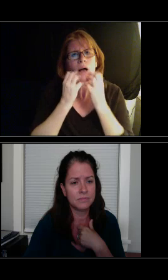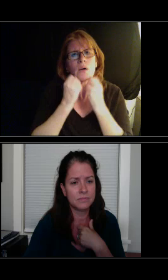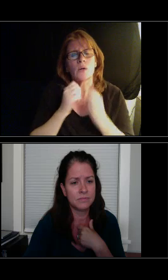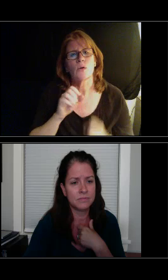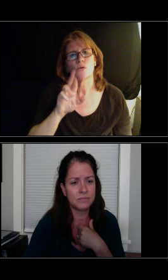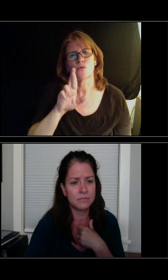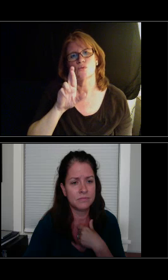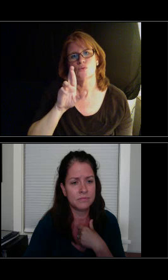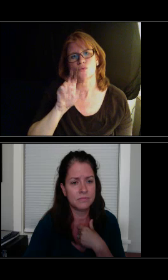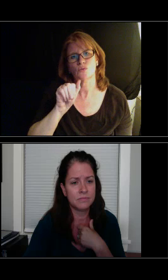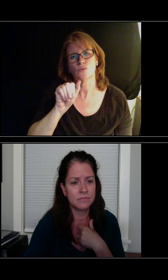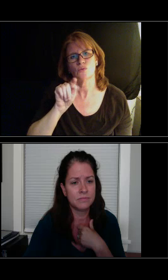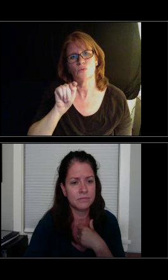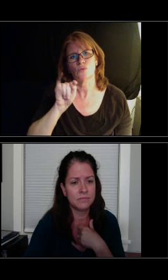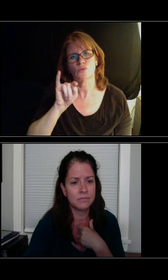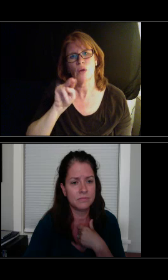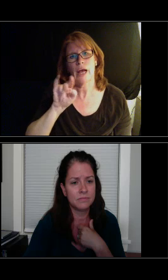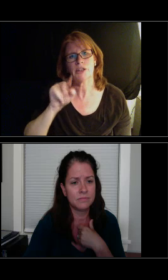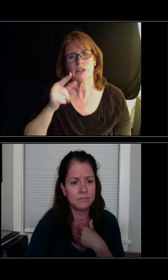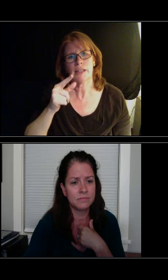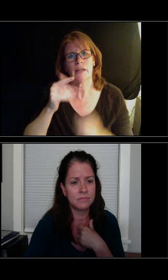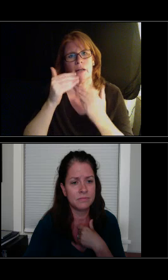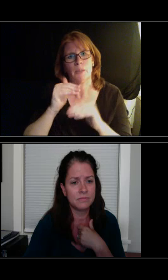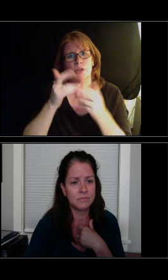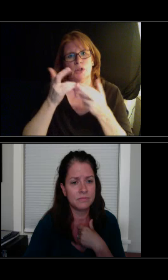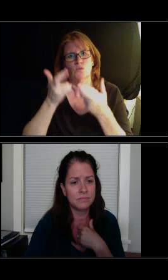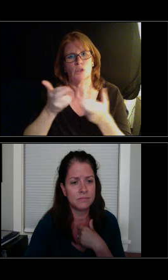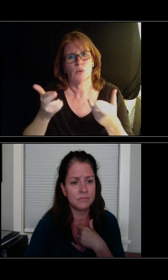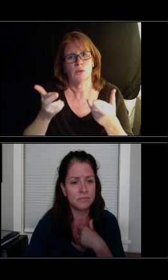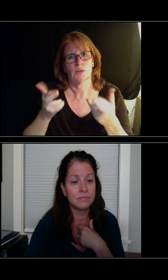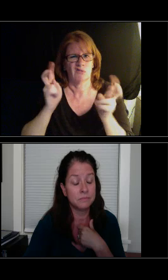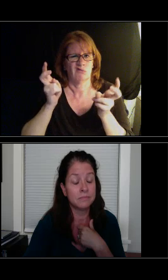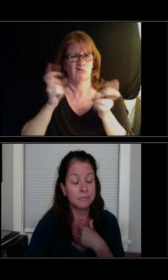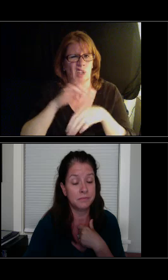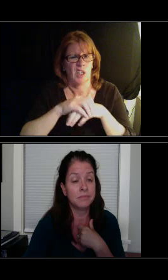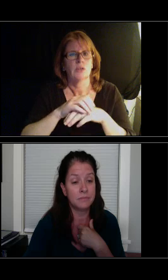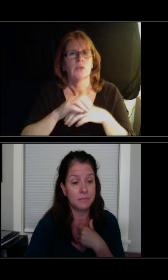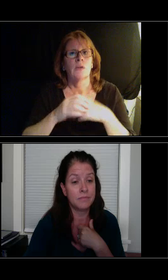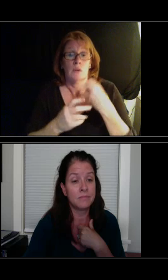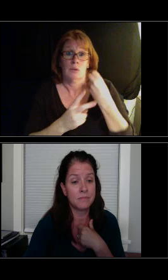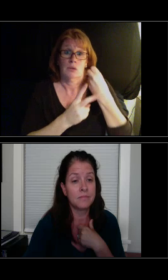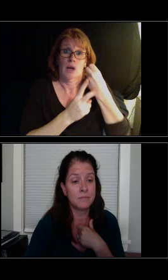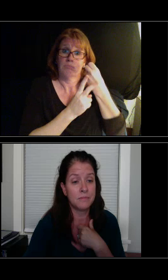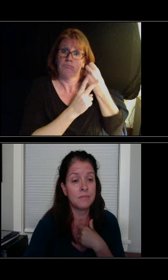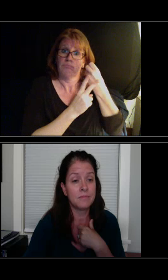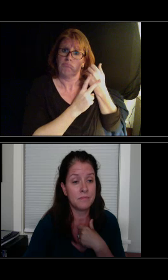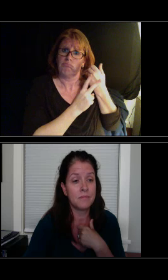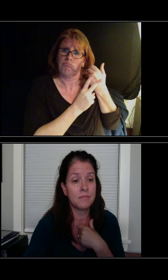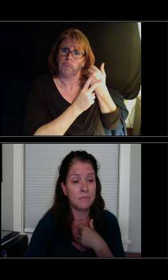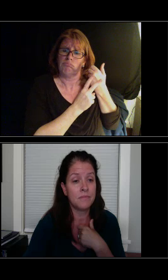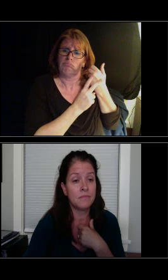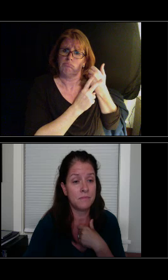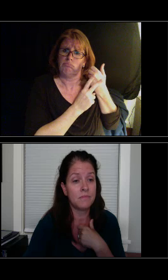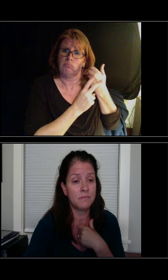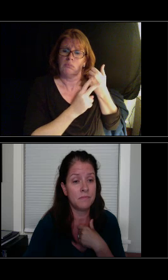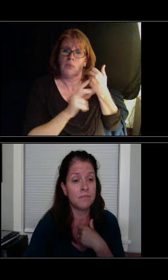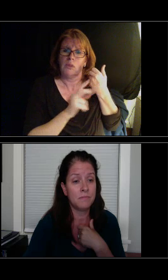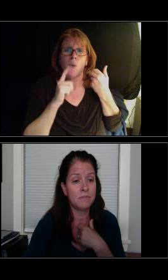example, we talk about medical environments and the concept of rationing limited